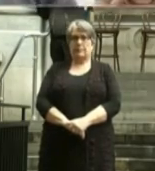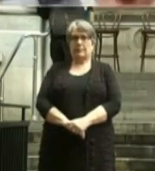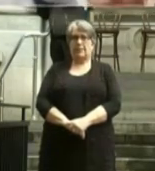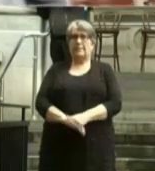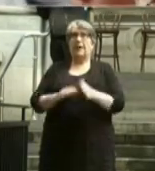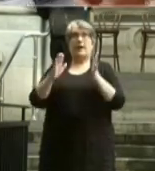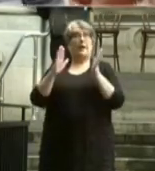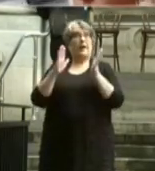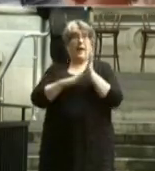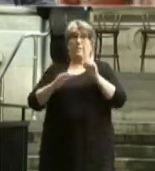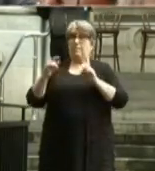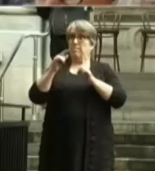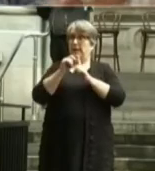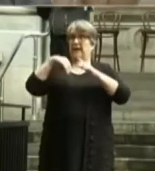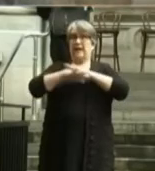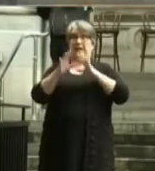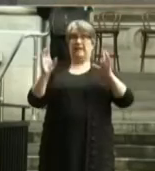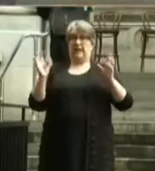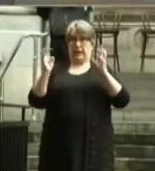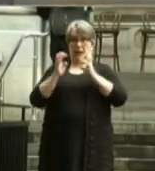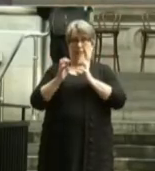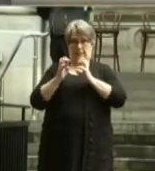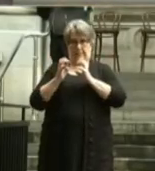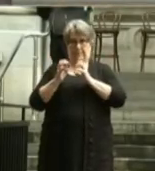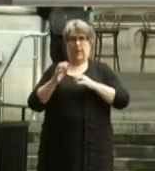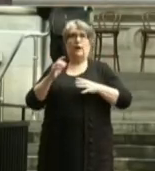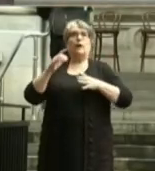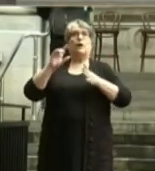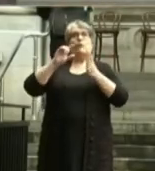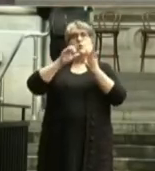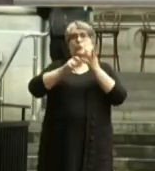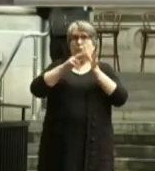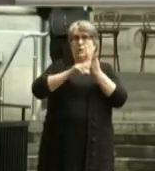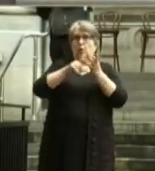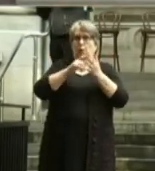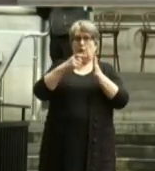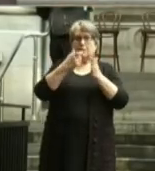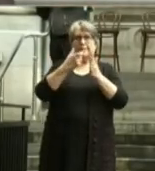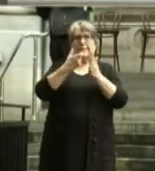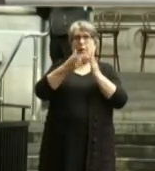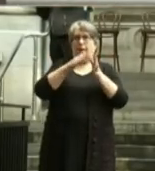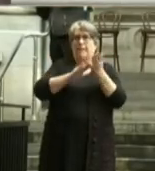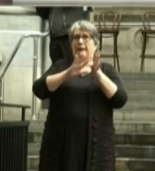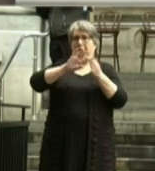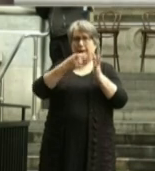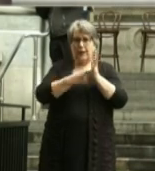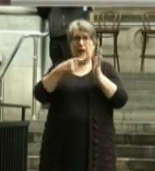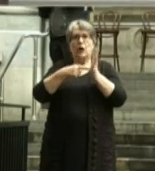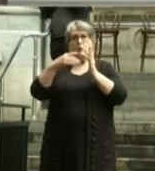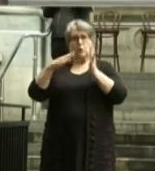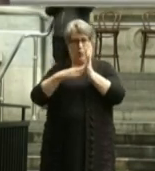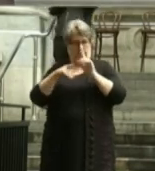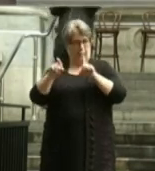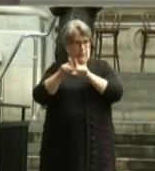Members of the South Australian Cabinet, the Honourable Dr. Susan Close, the Honourable Kyron Maher, the Honourable Tom